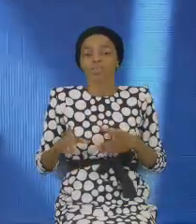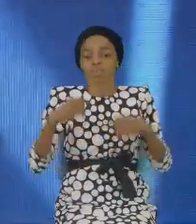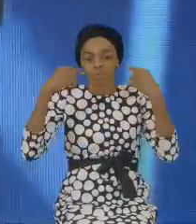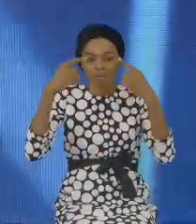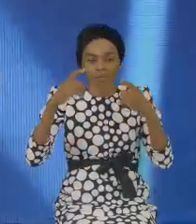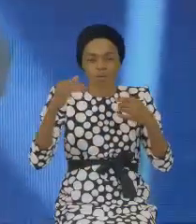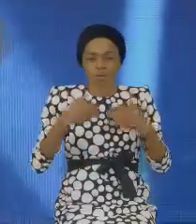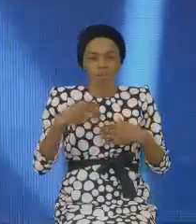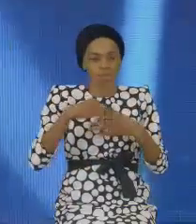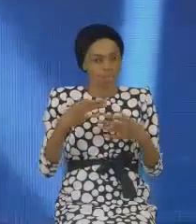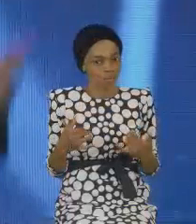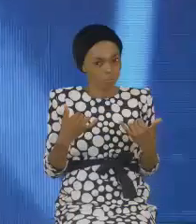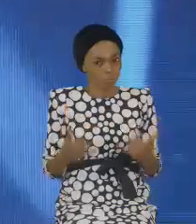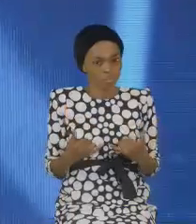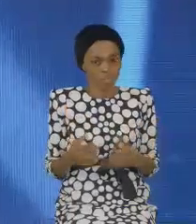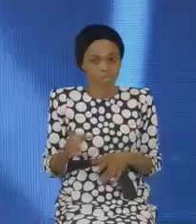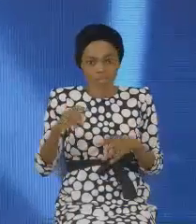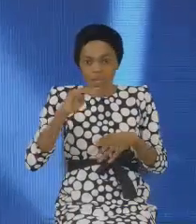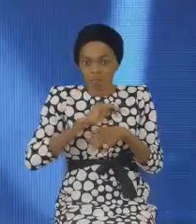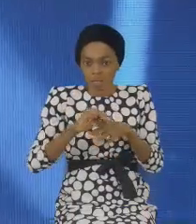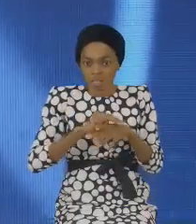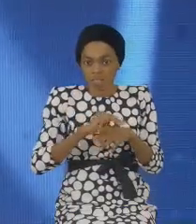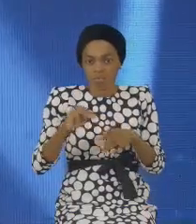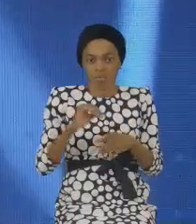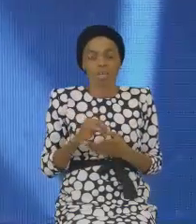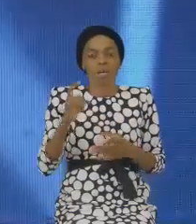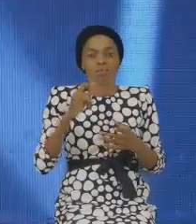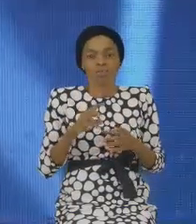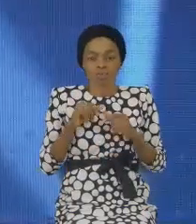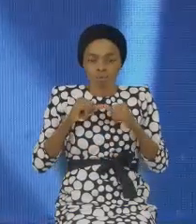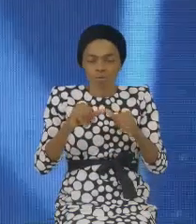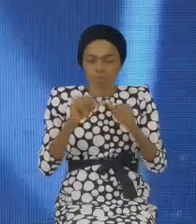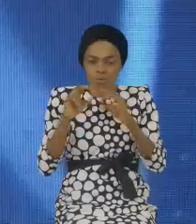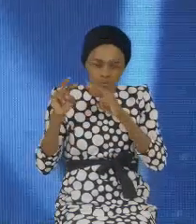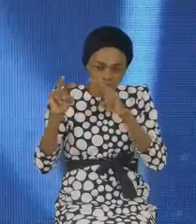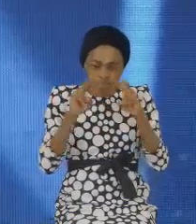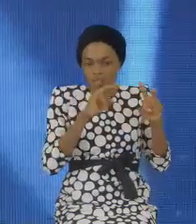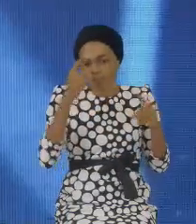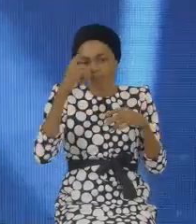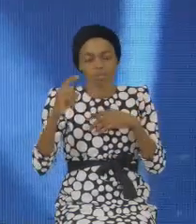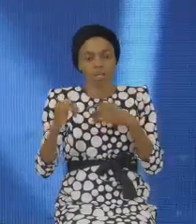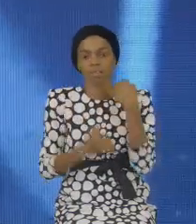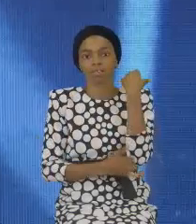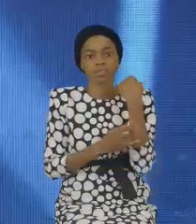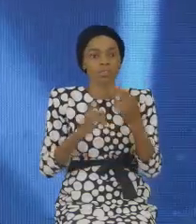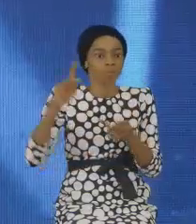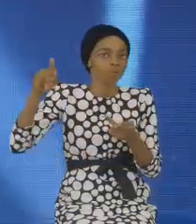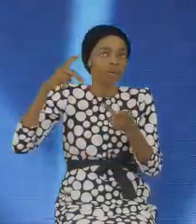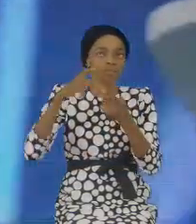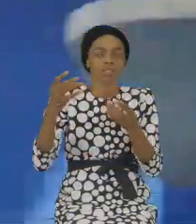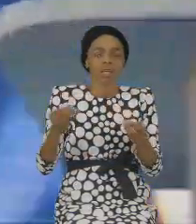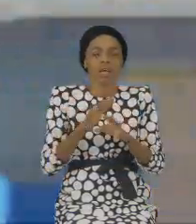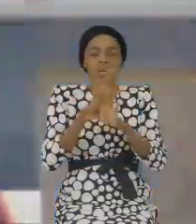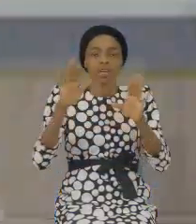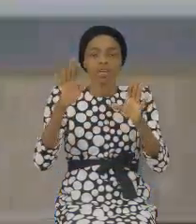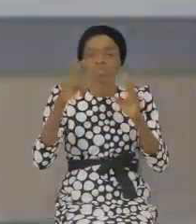we're still seeking a country and seeking a country. Build a land, promised land, the perfect land and a pleasant land. Look at